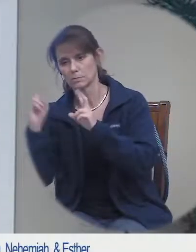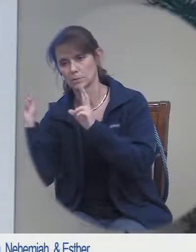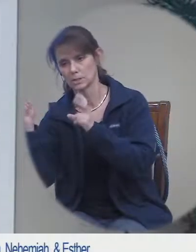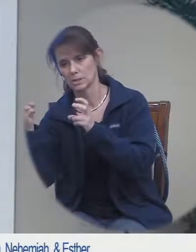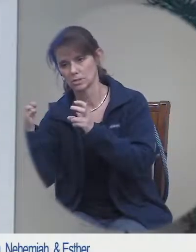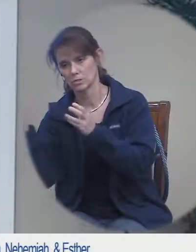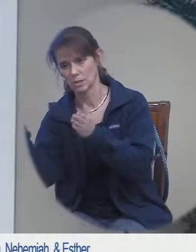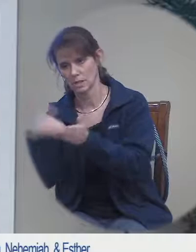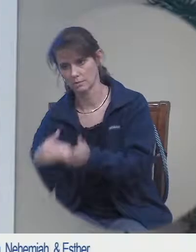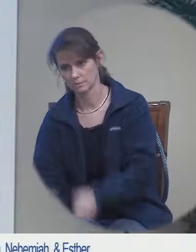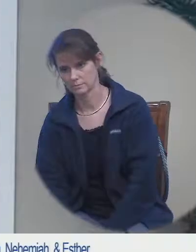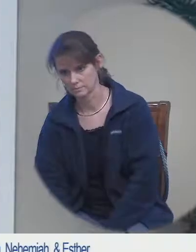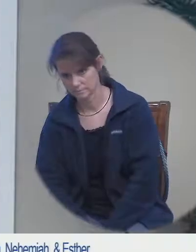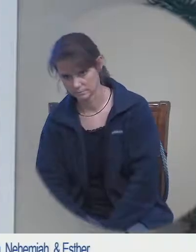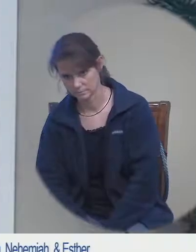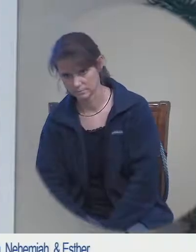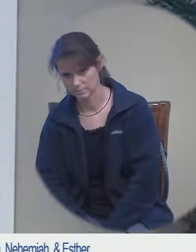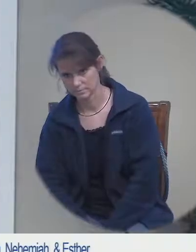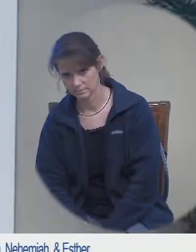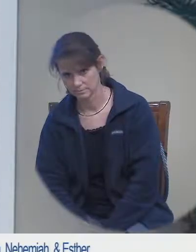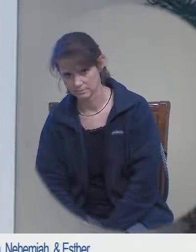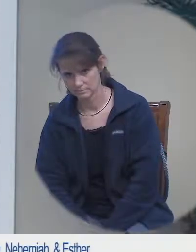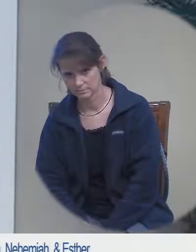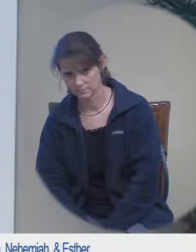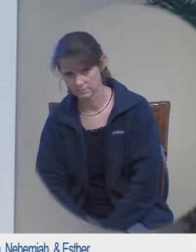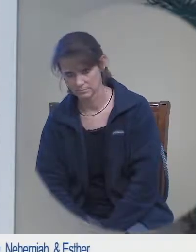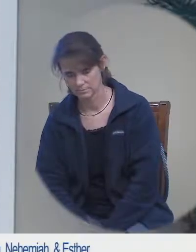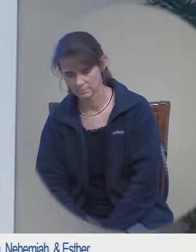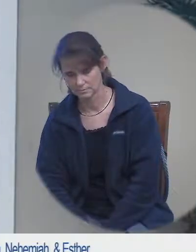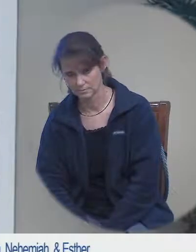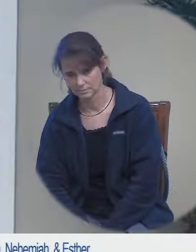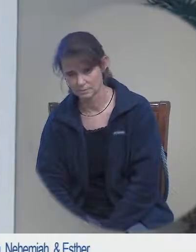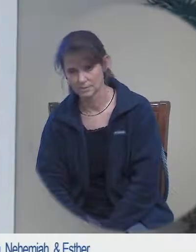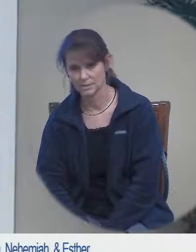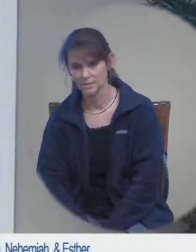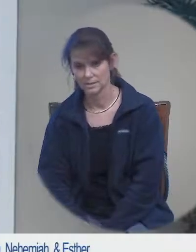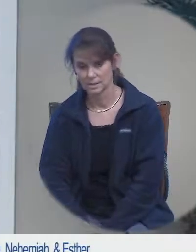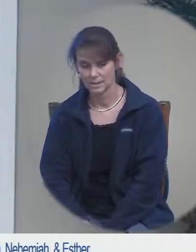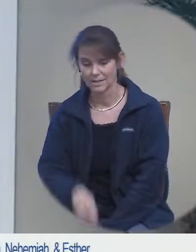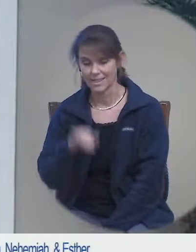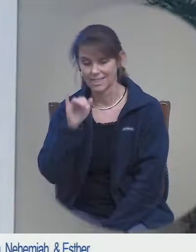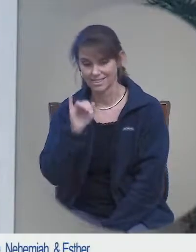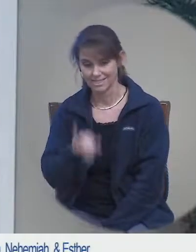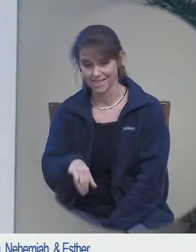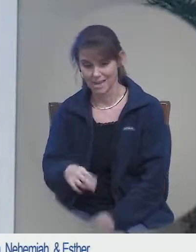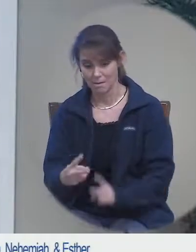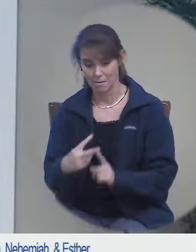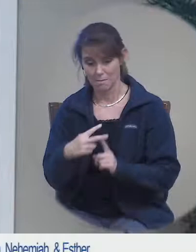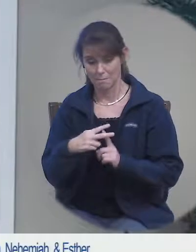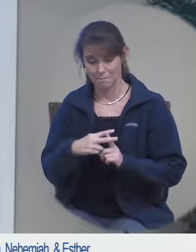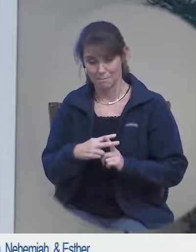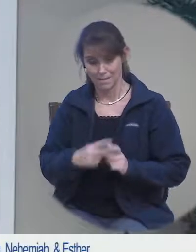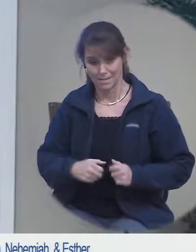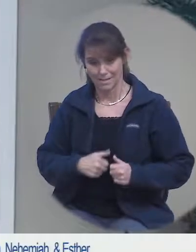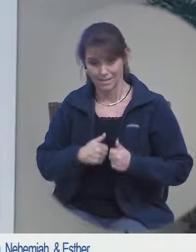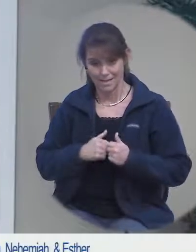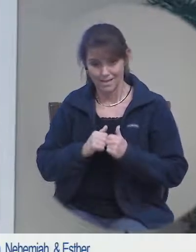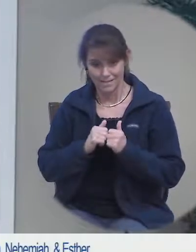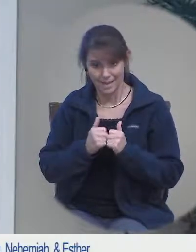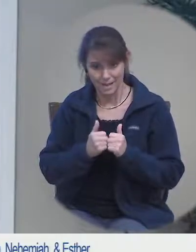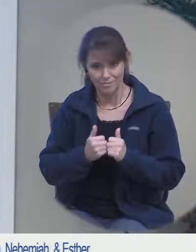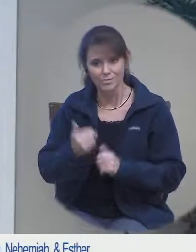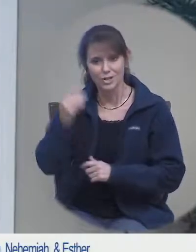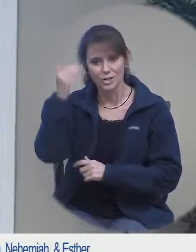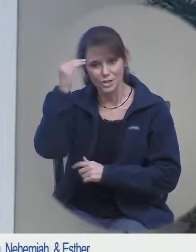this, is just keep renewing ourselves before God. It is going to be a continuing process of